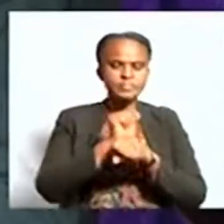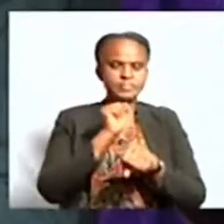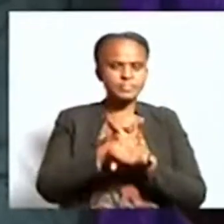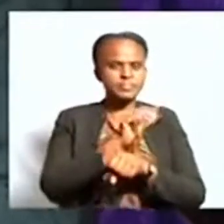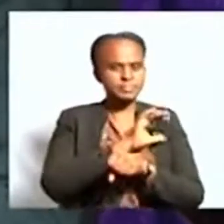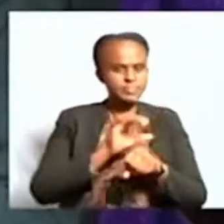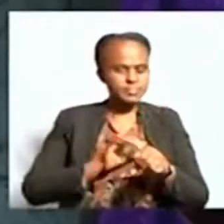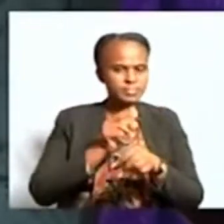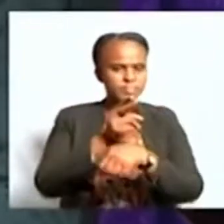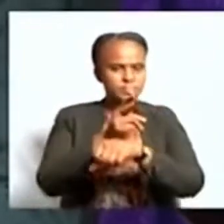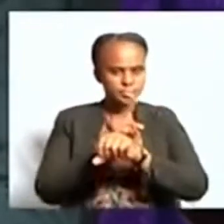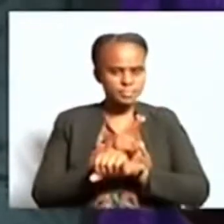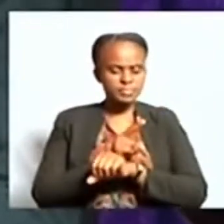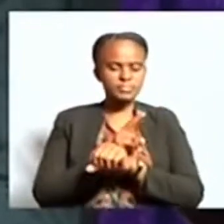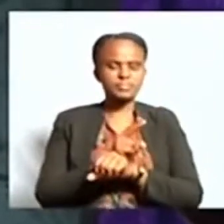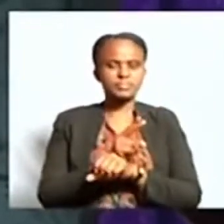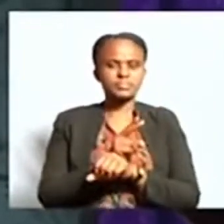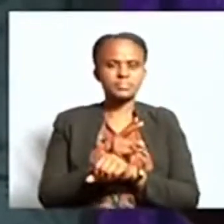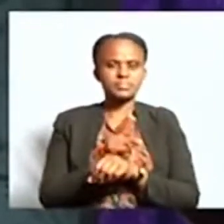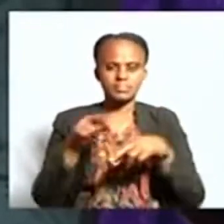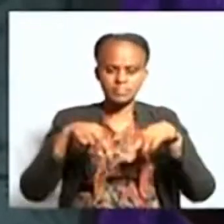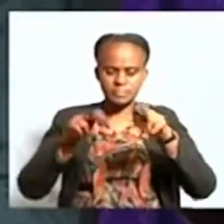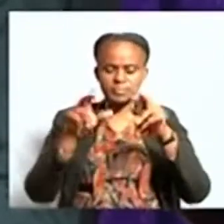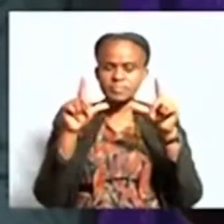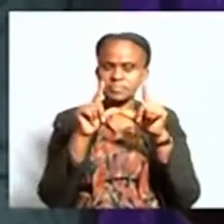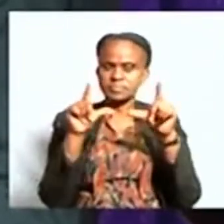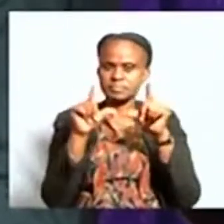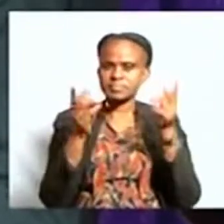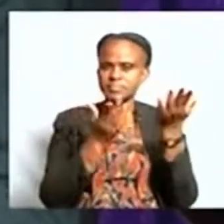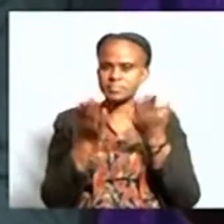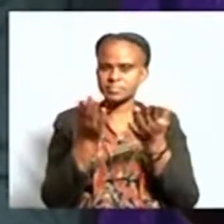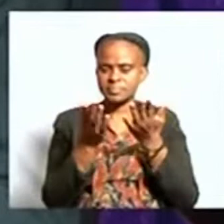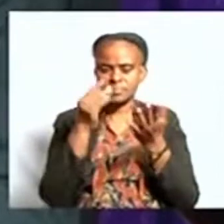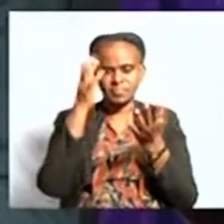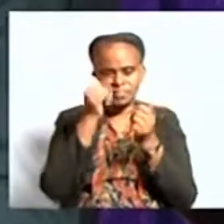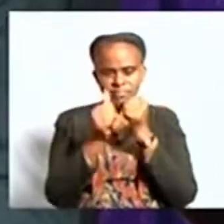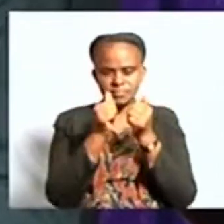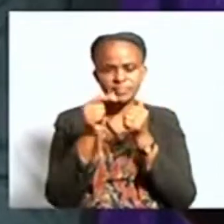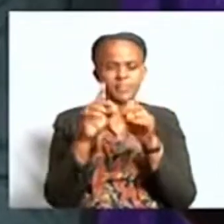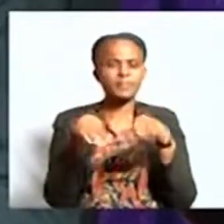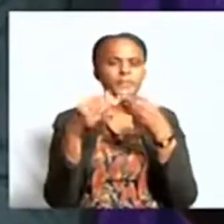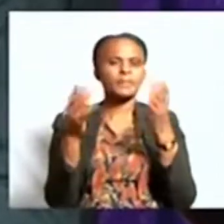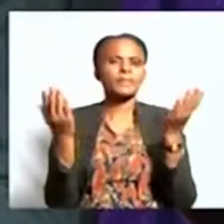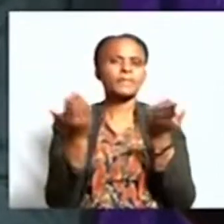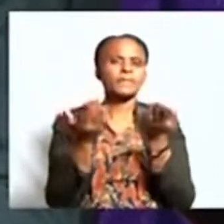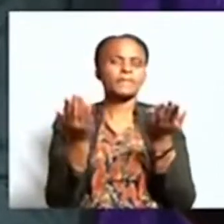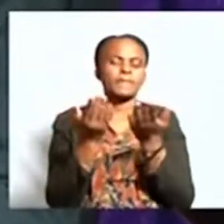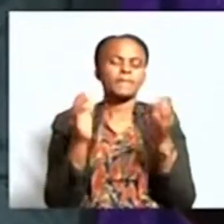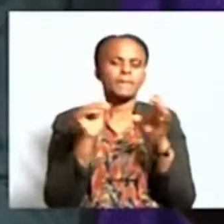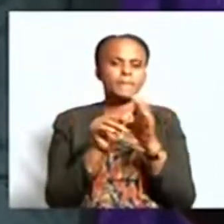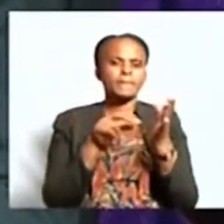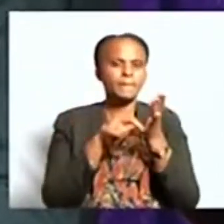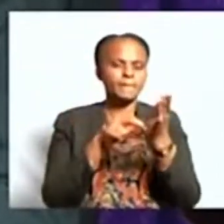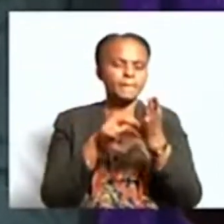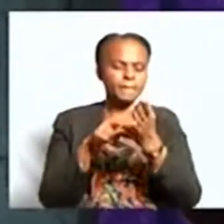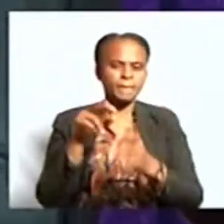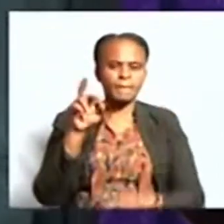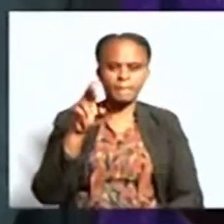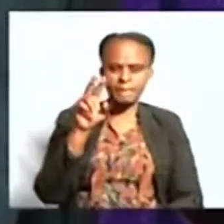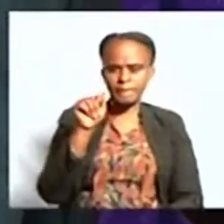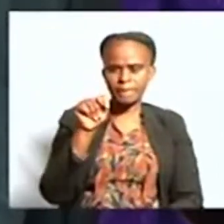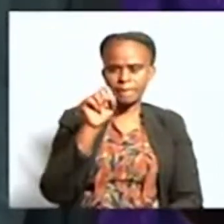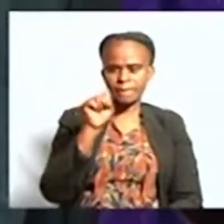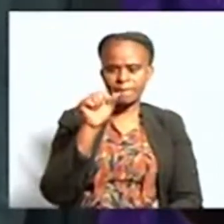hailing systems on road service license was due to non-provision in the Road Traffic